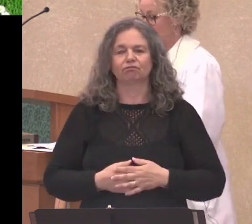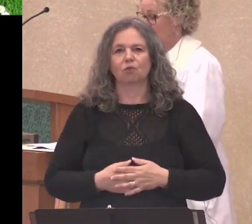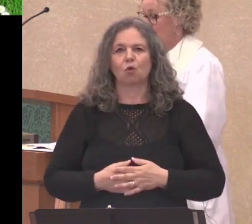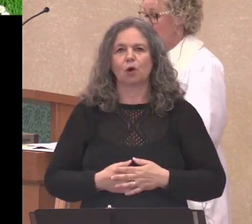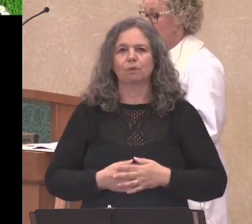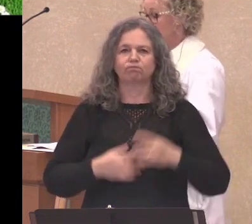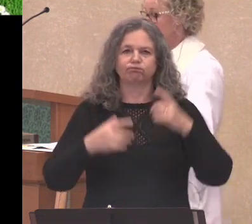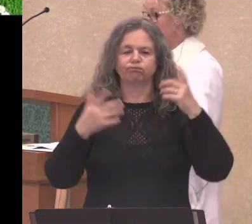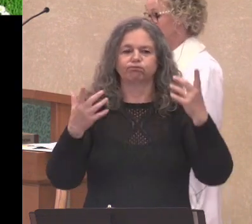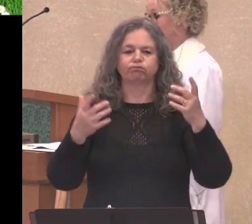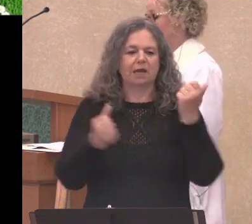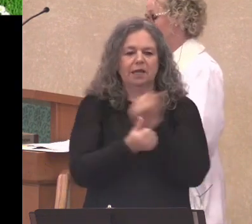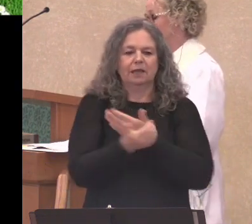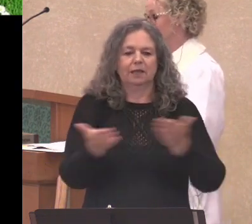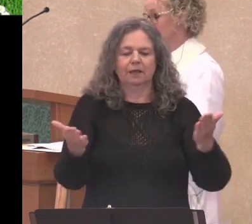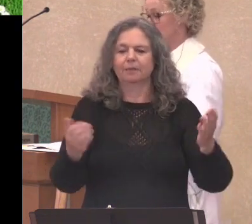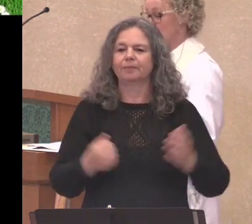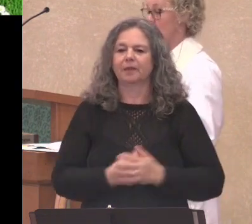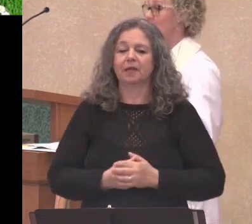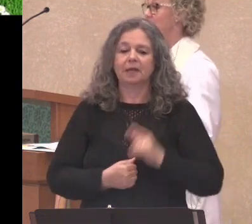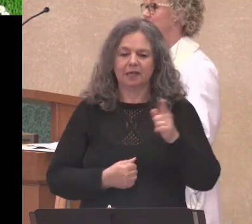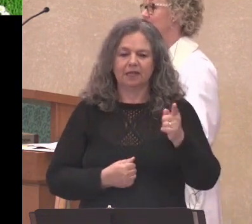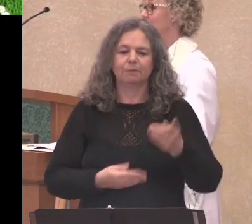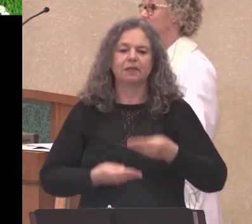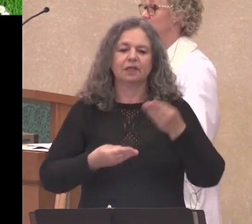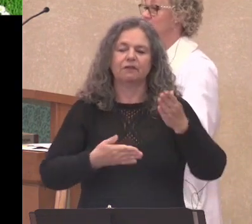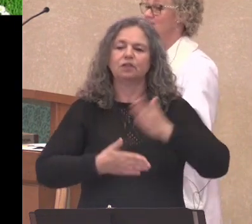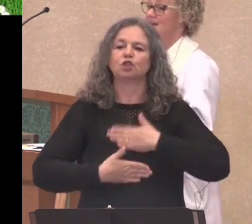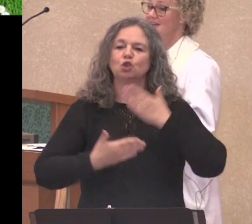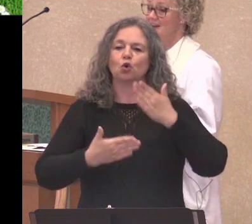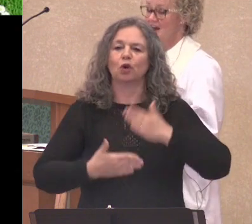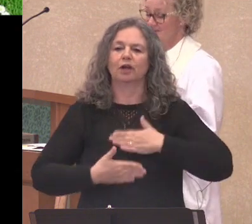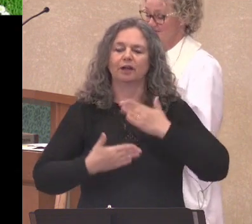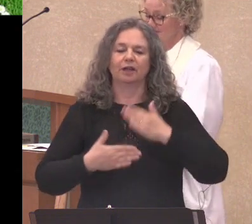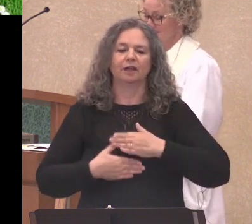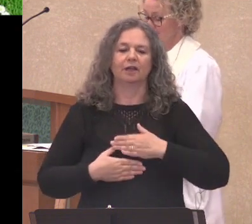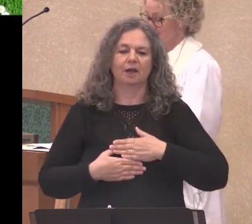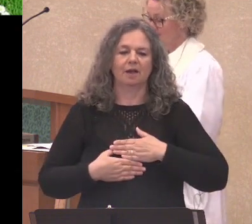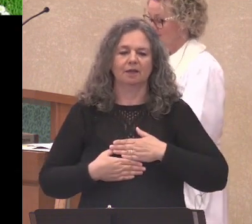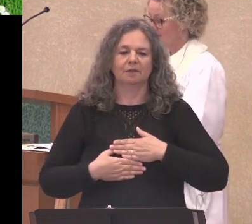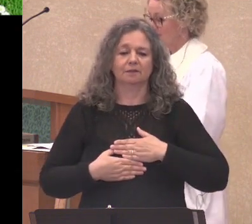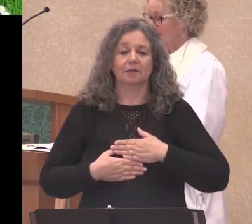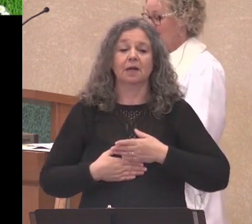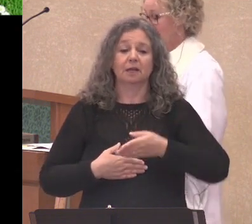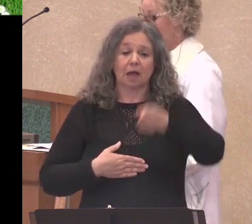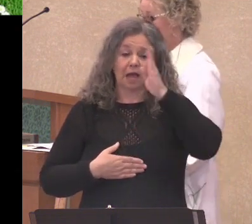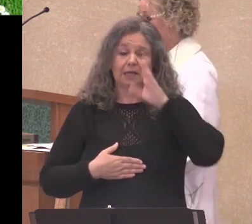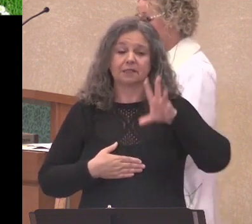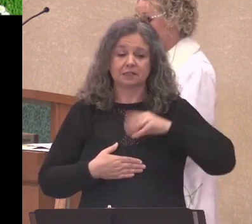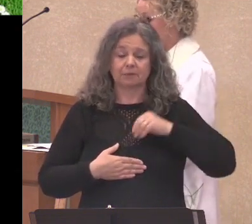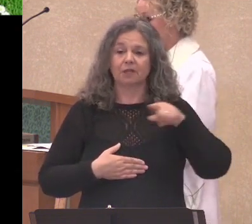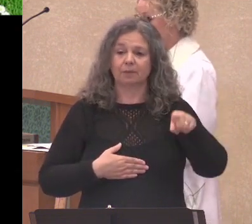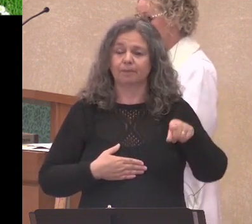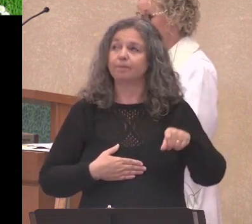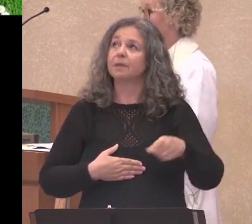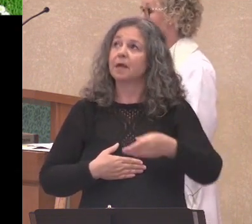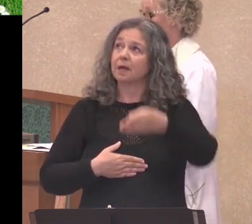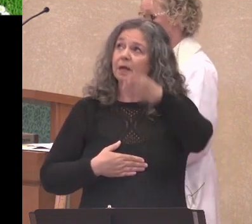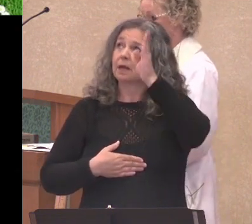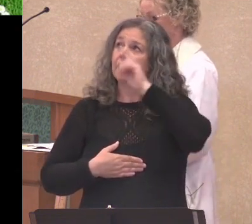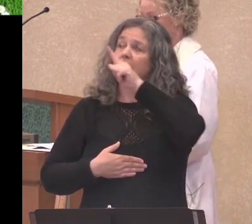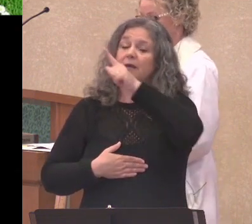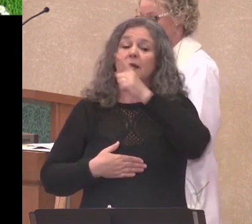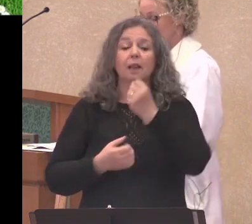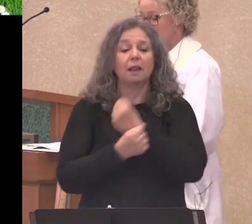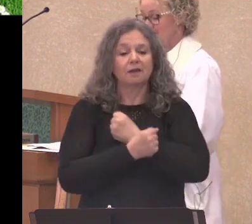accolades. This person has been given joy by the signs of God's acceptance. God's loving kindness is what makes